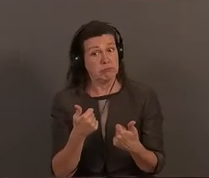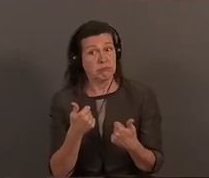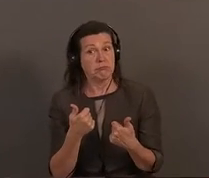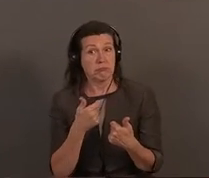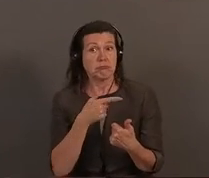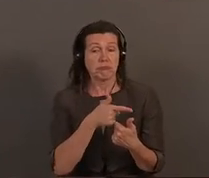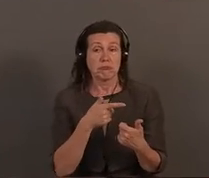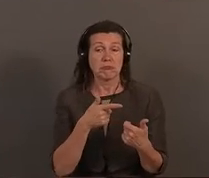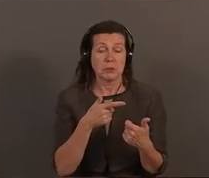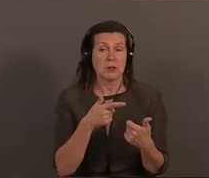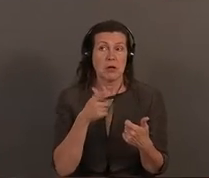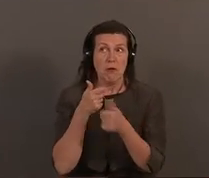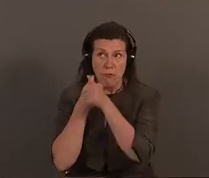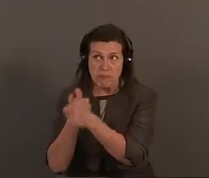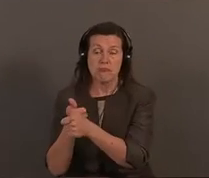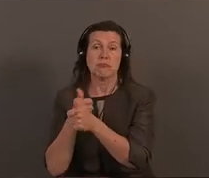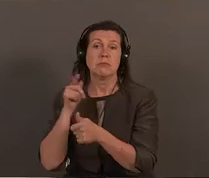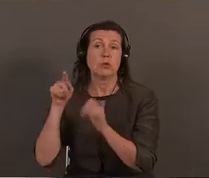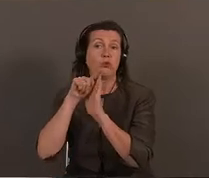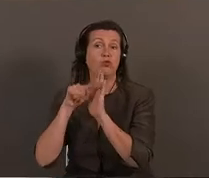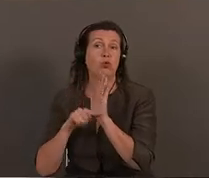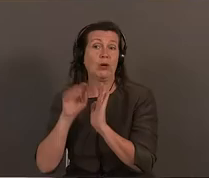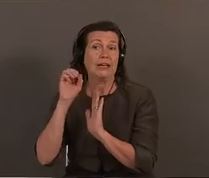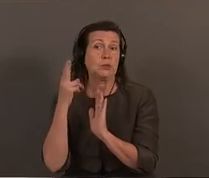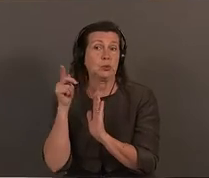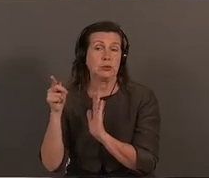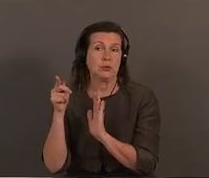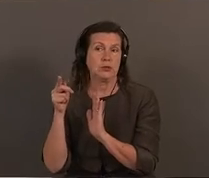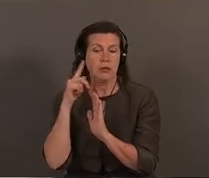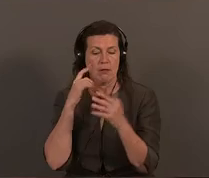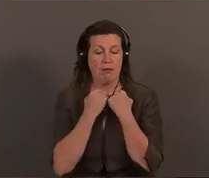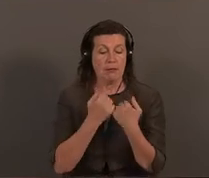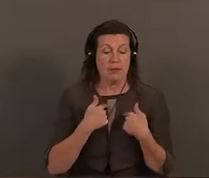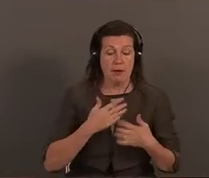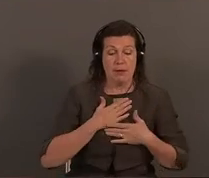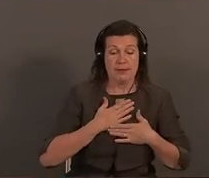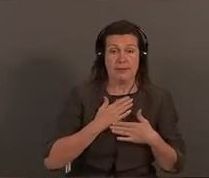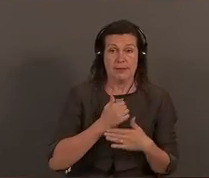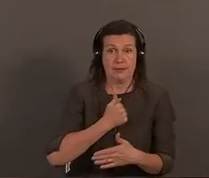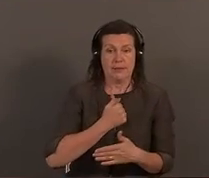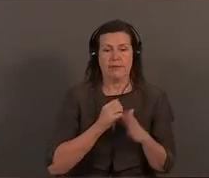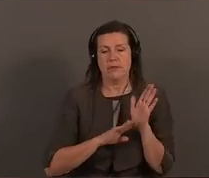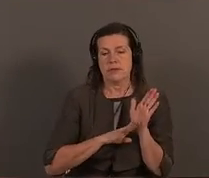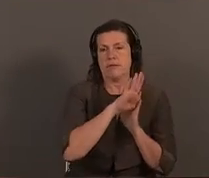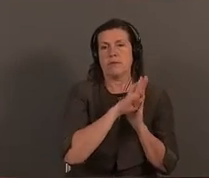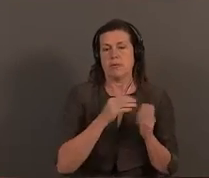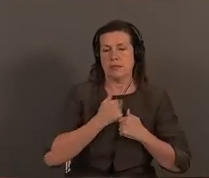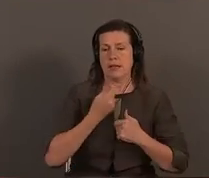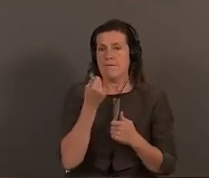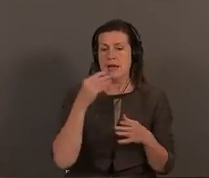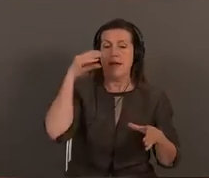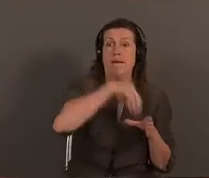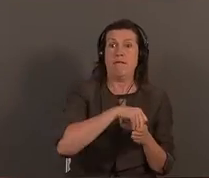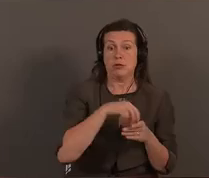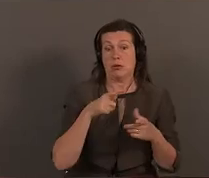new European rules when it comes to their own development, their own investments, however big they